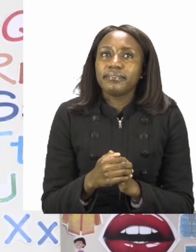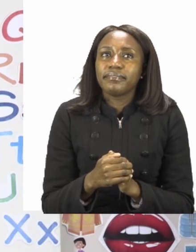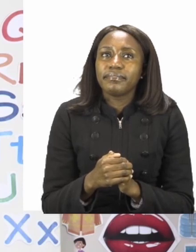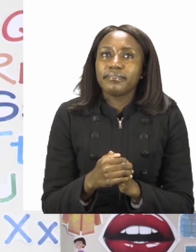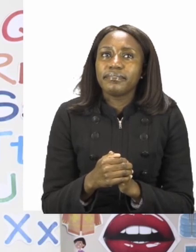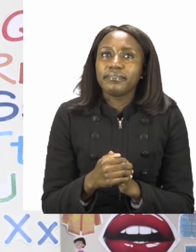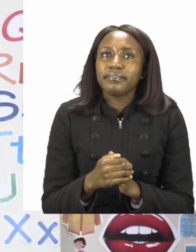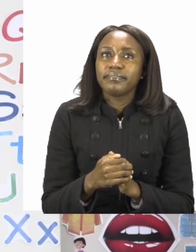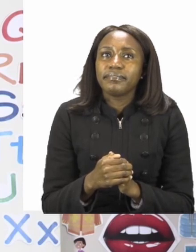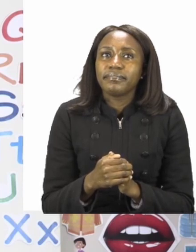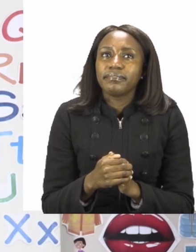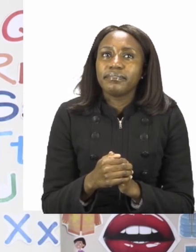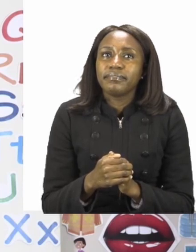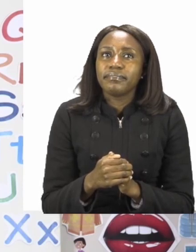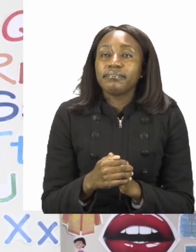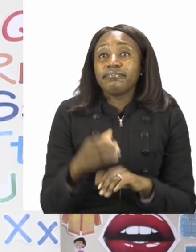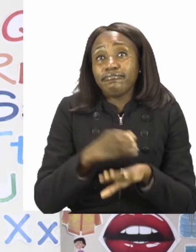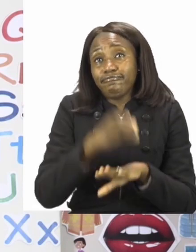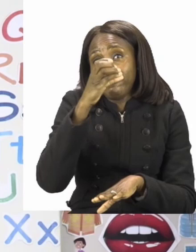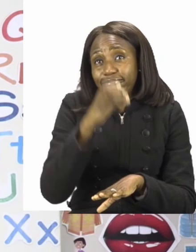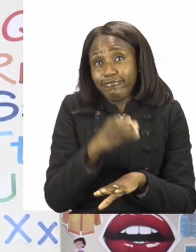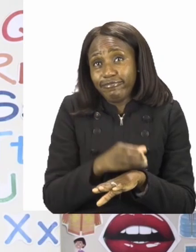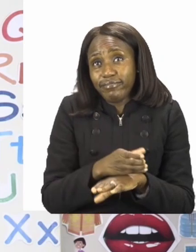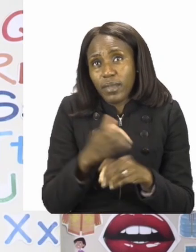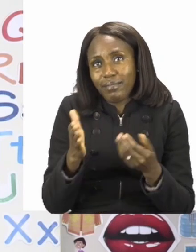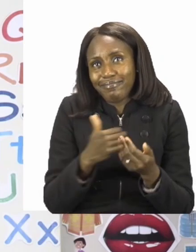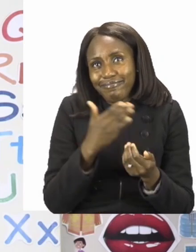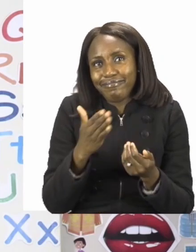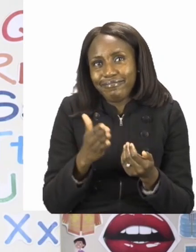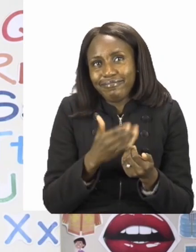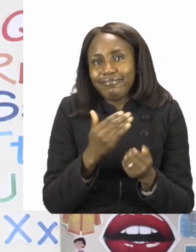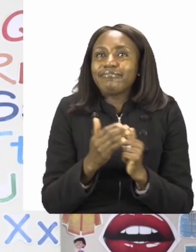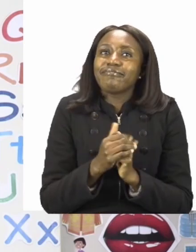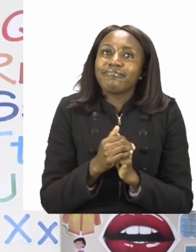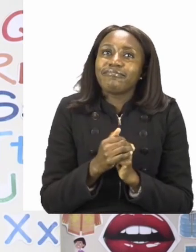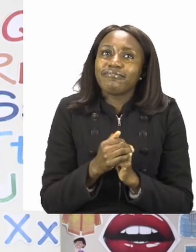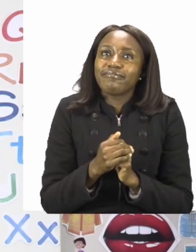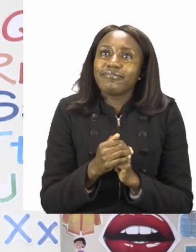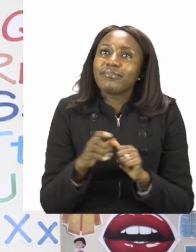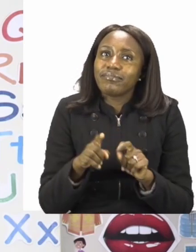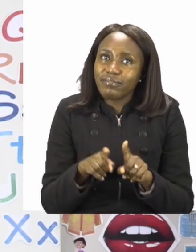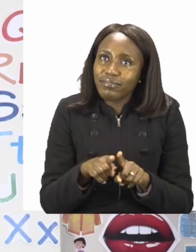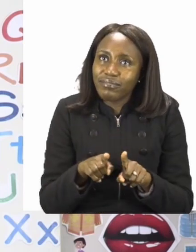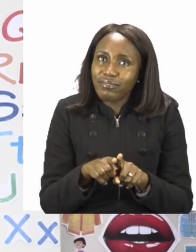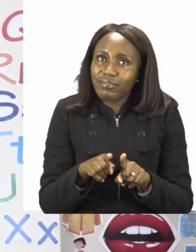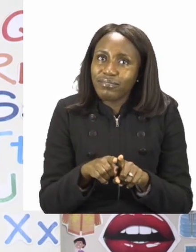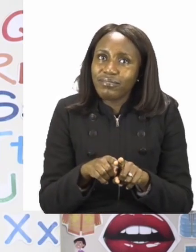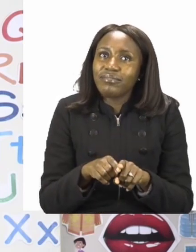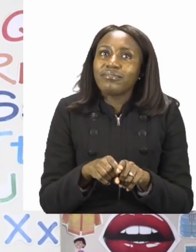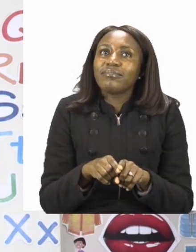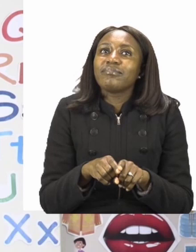tired. So our bottle is light, which means the bottle you have, do not